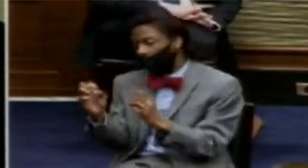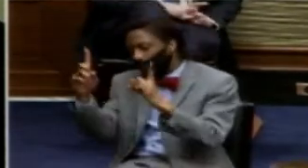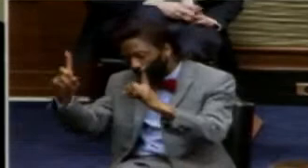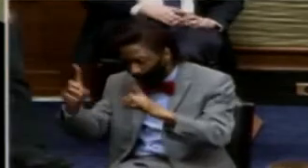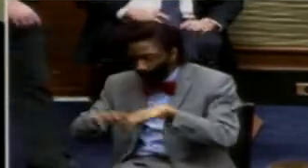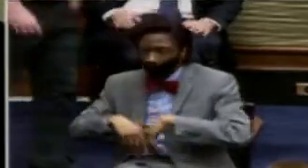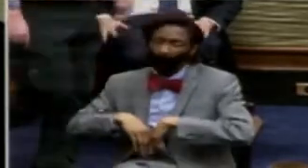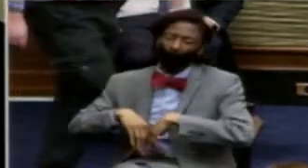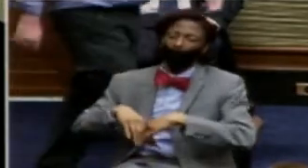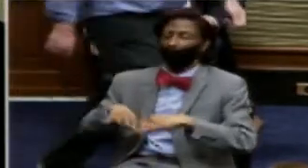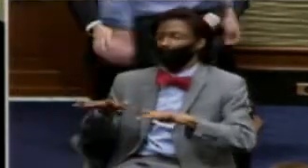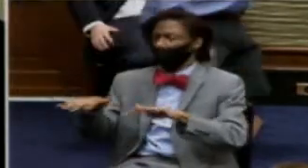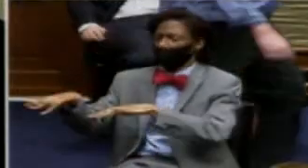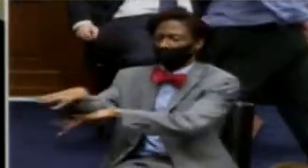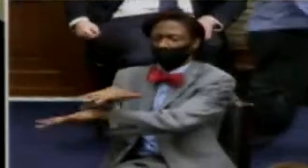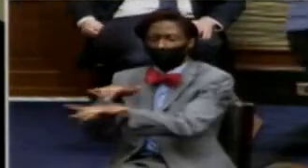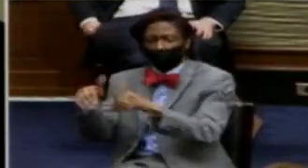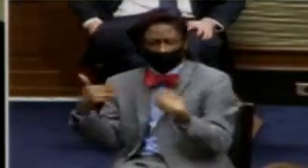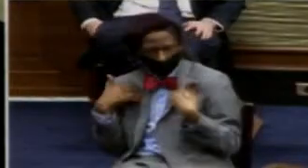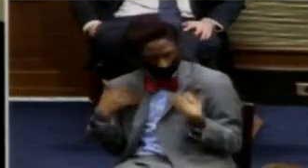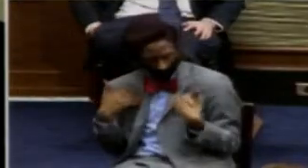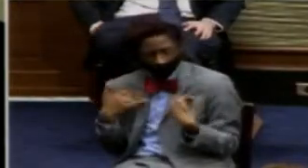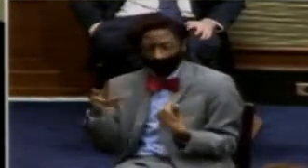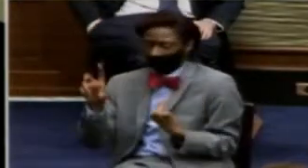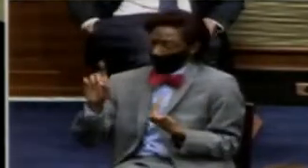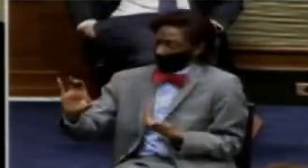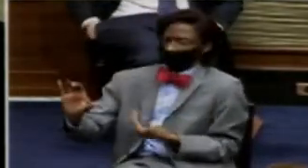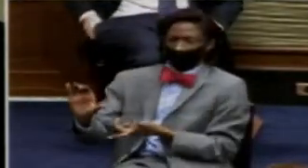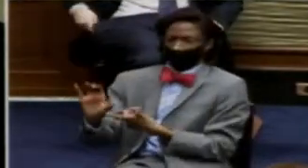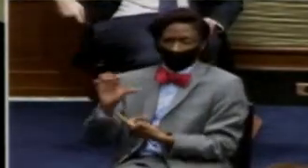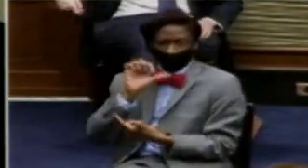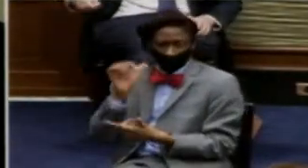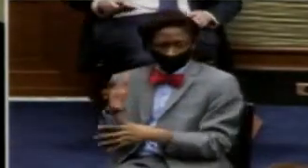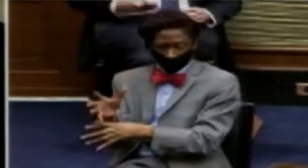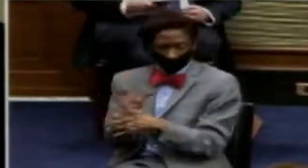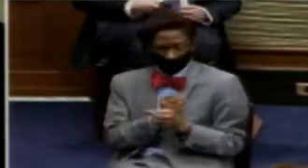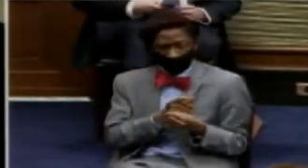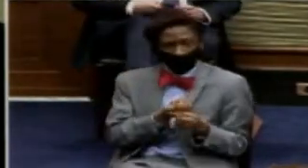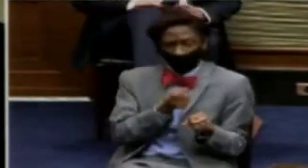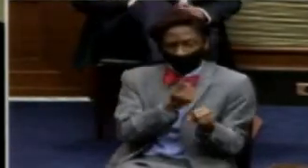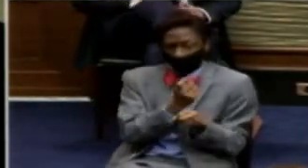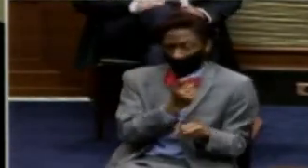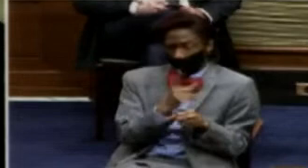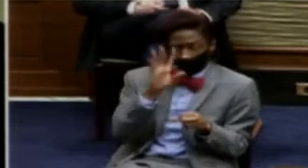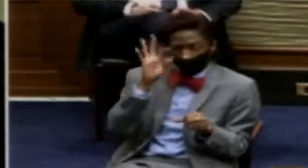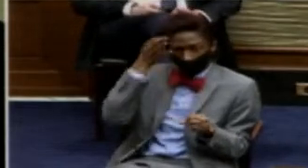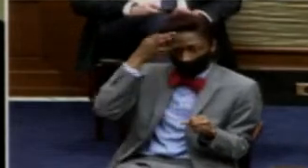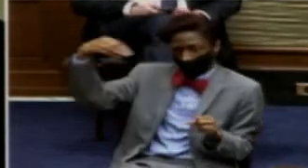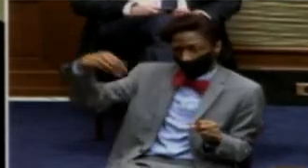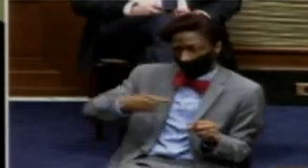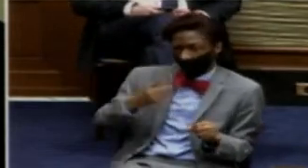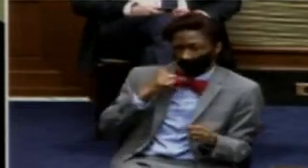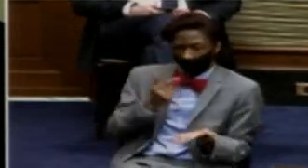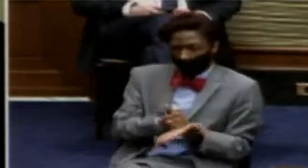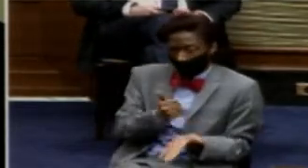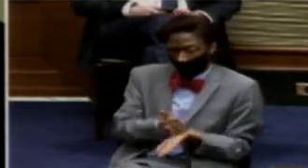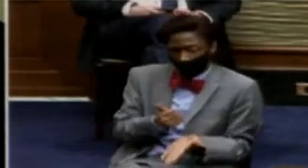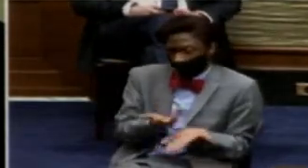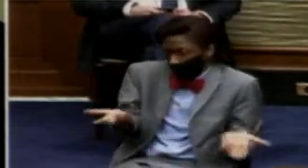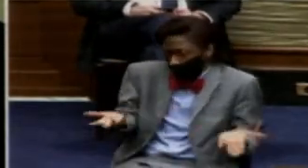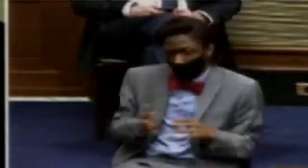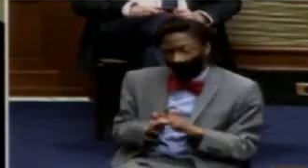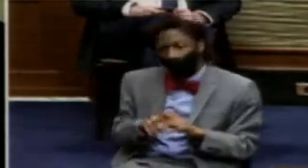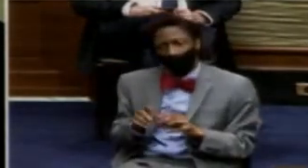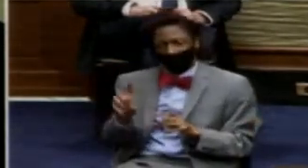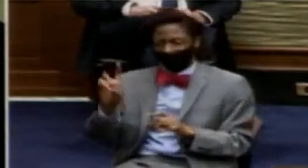businesses, commuters, and visitors. The district does not receive an annual federal payment to cover its operations. Over